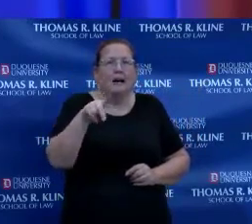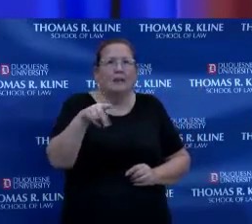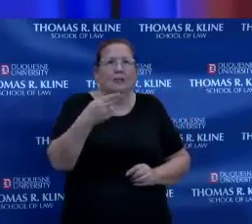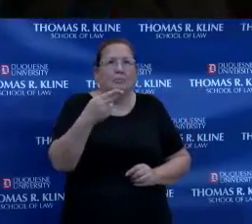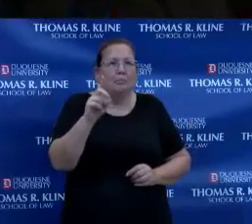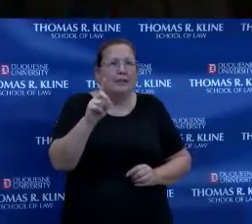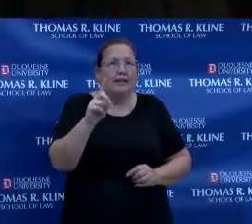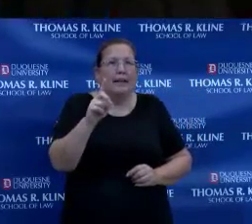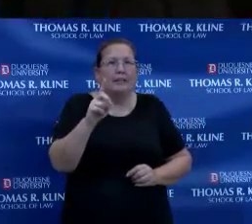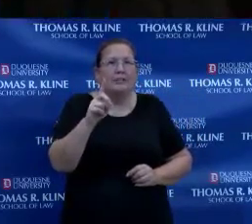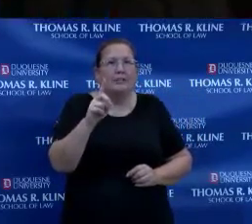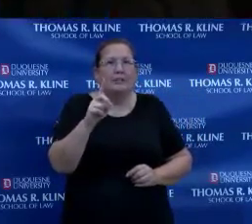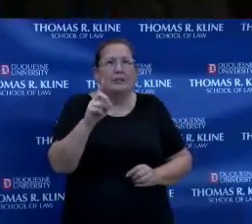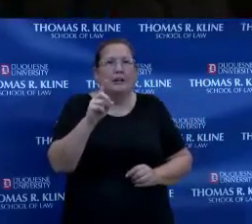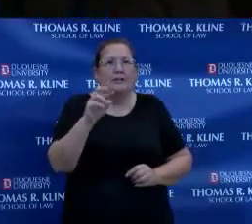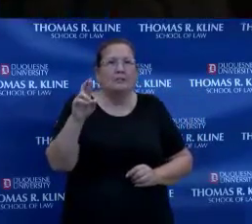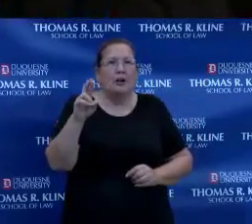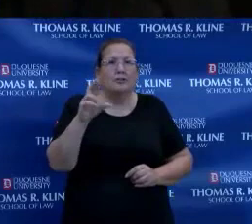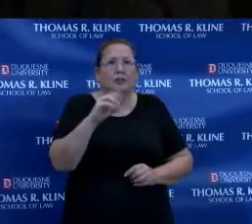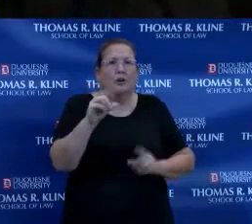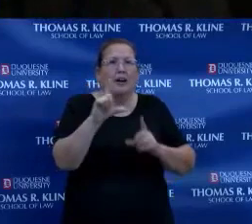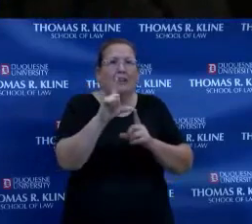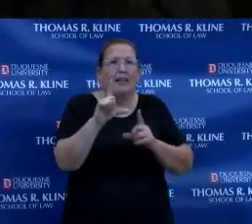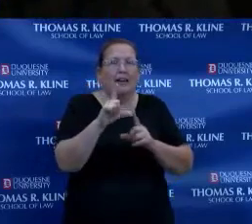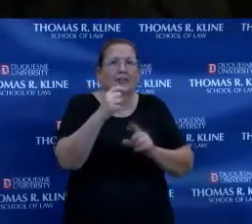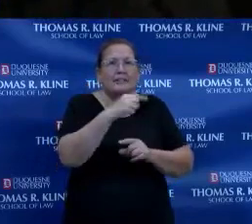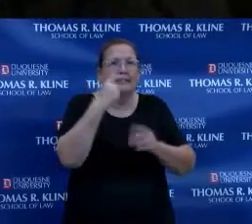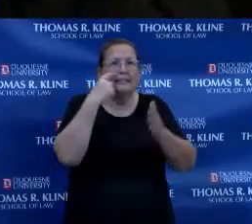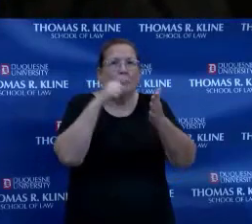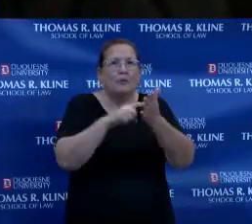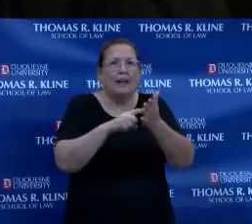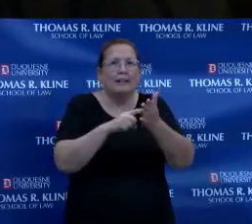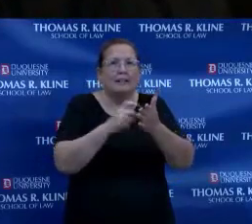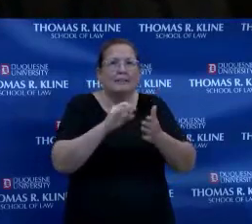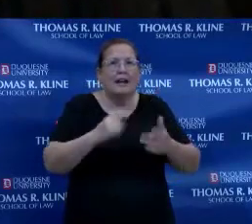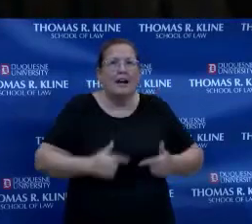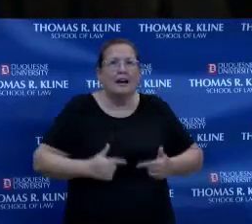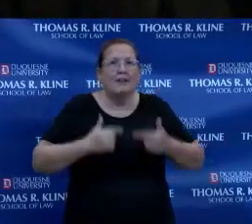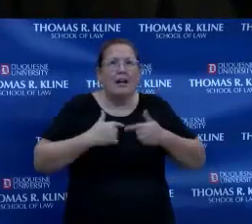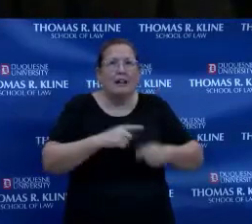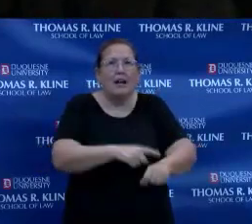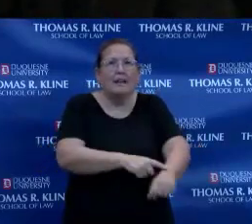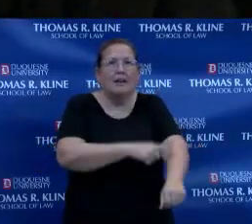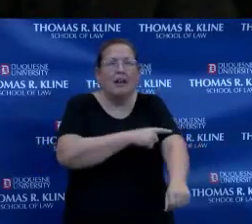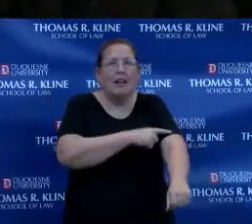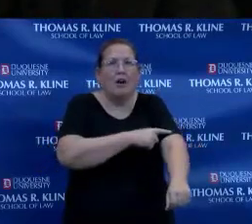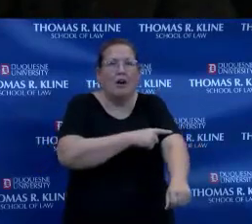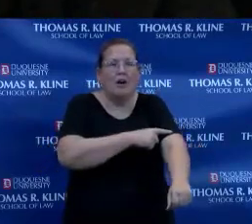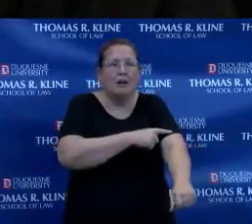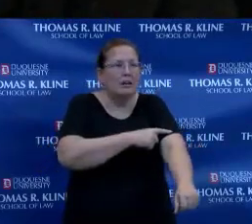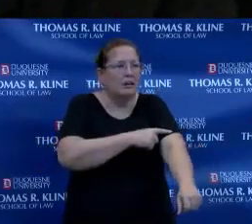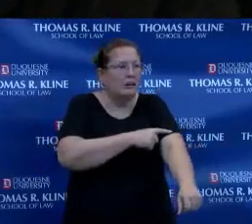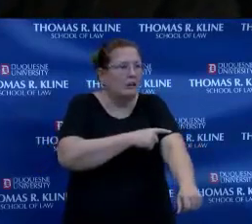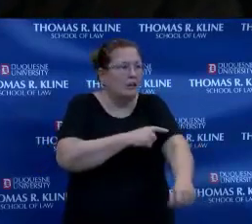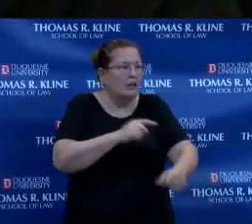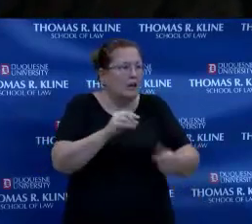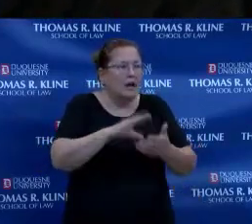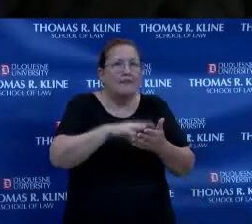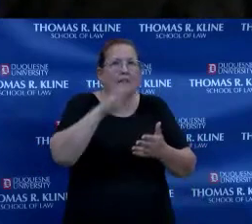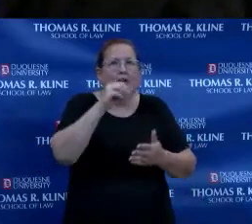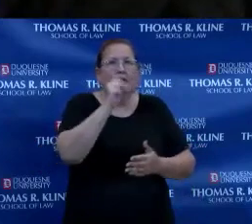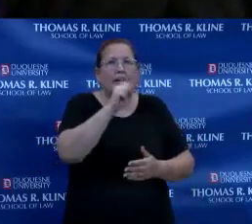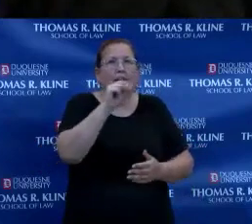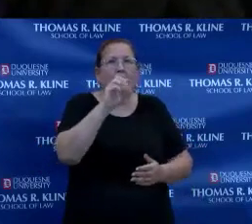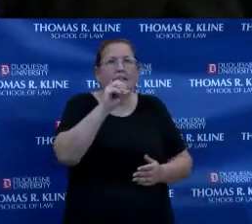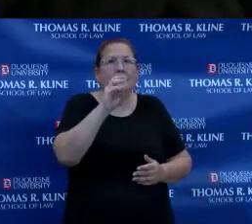Letters, honoris causa, in recognition of a lifelong pursuit of learning and higher education. Yes, Tom, you're